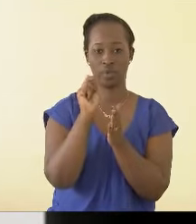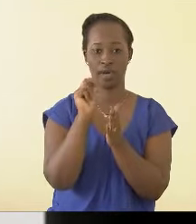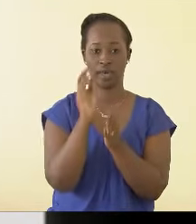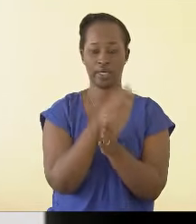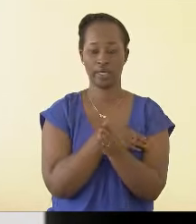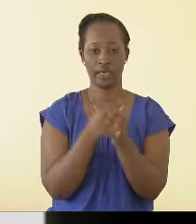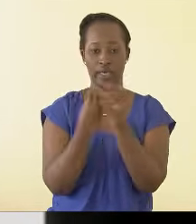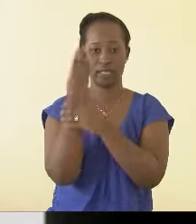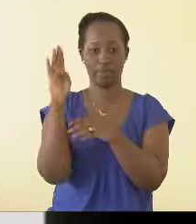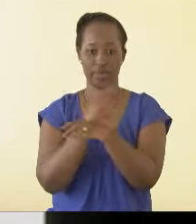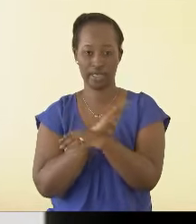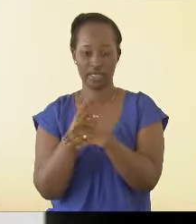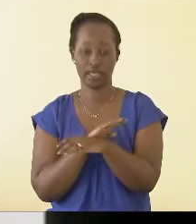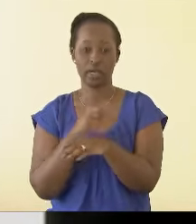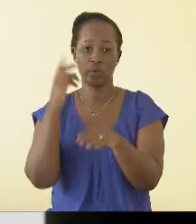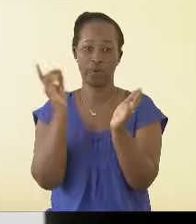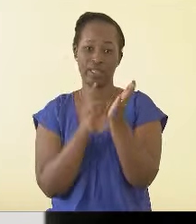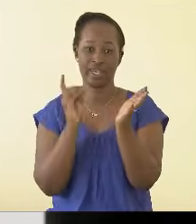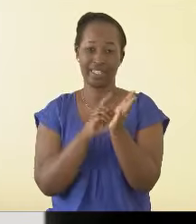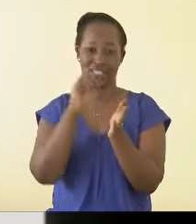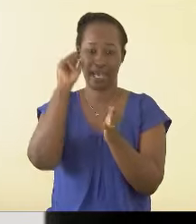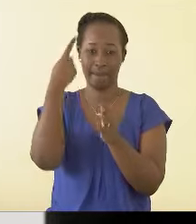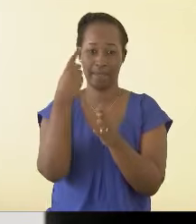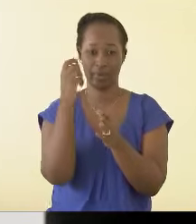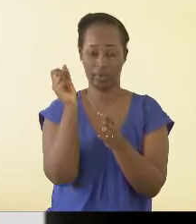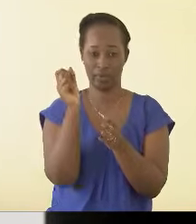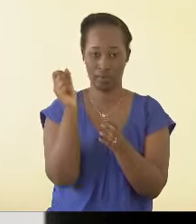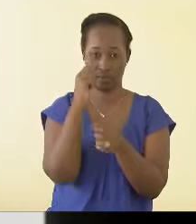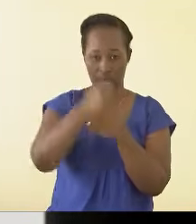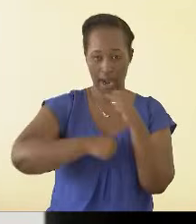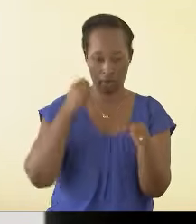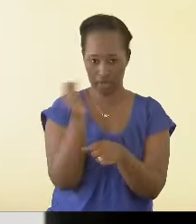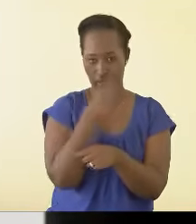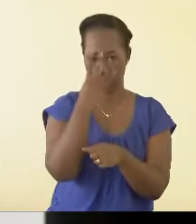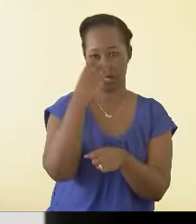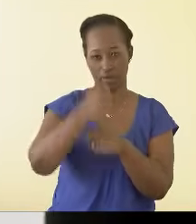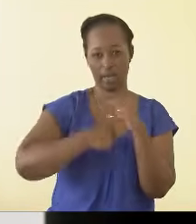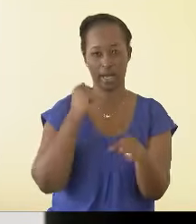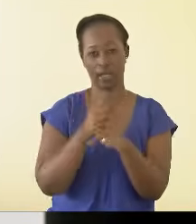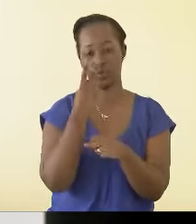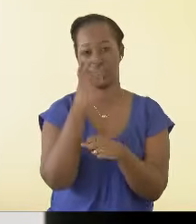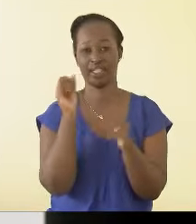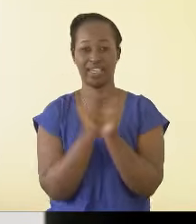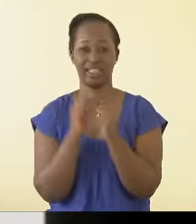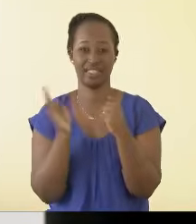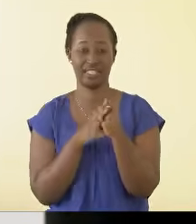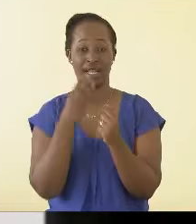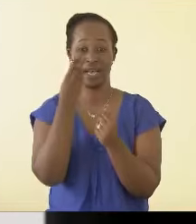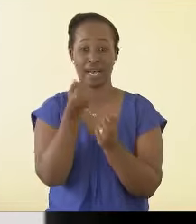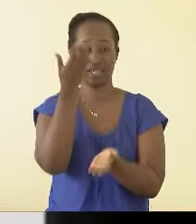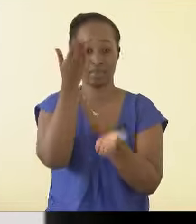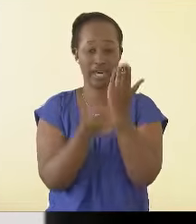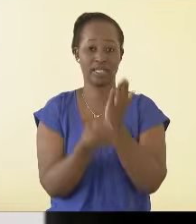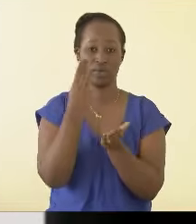1st April 2018, cash balance worth 2 million. Then we